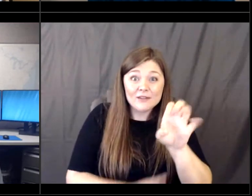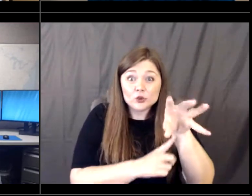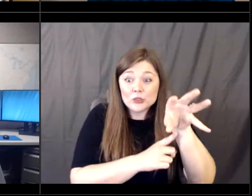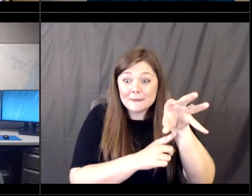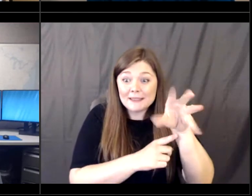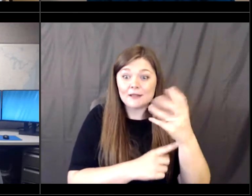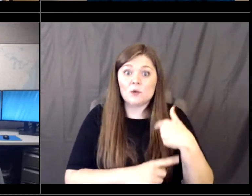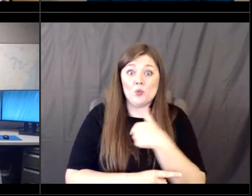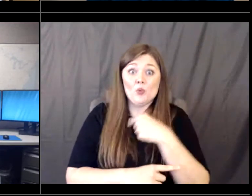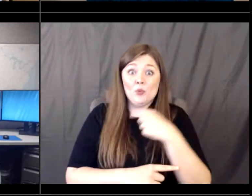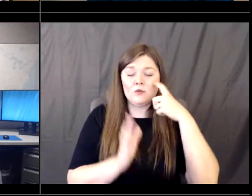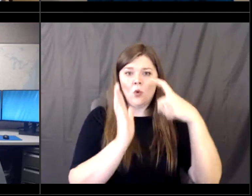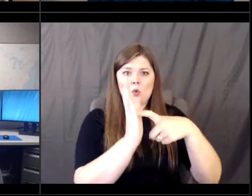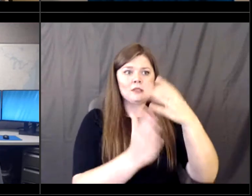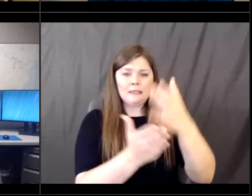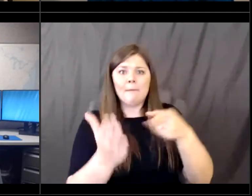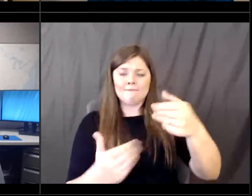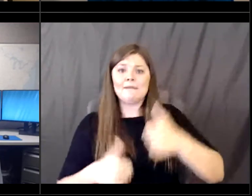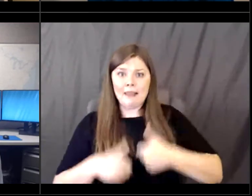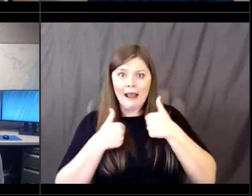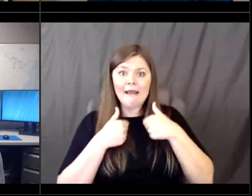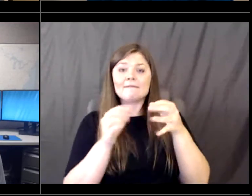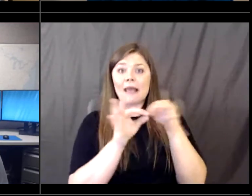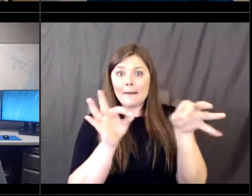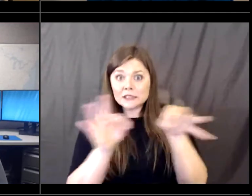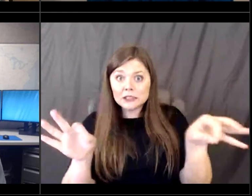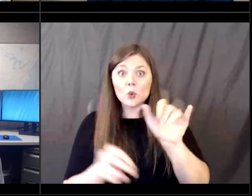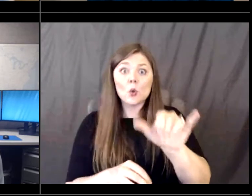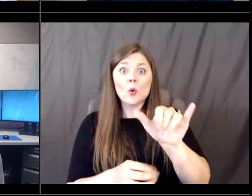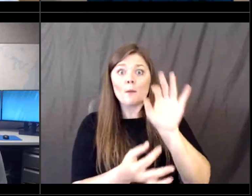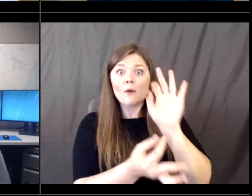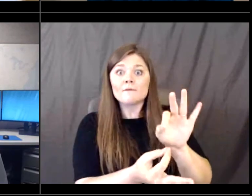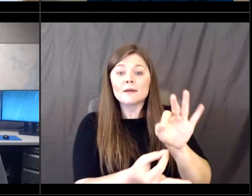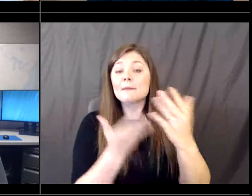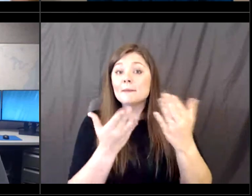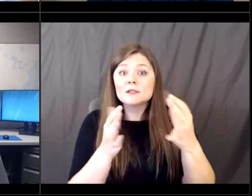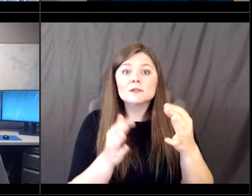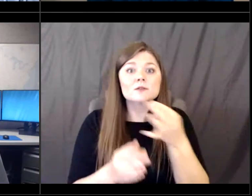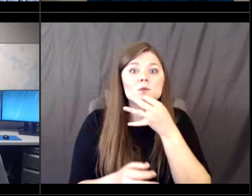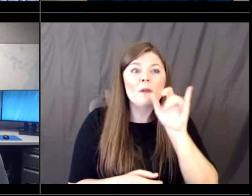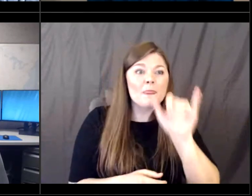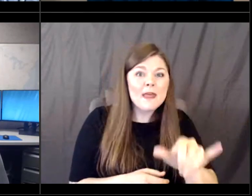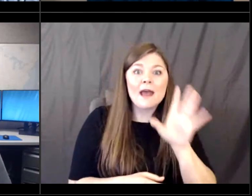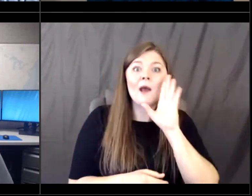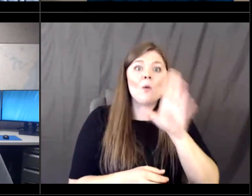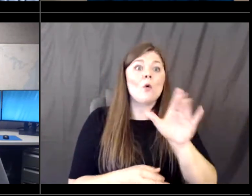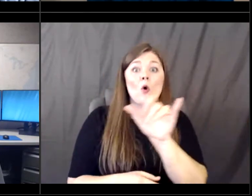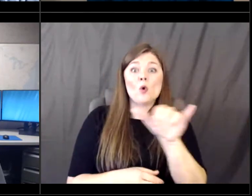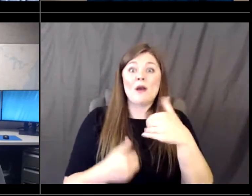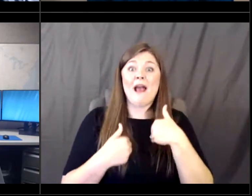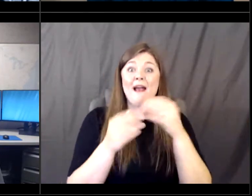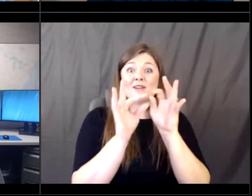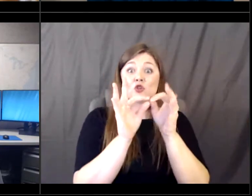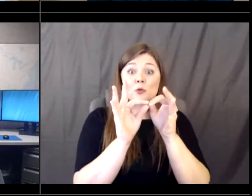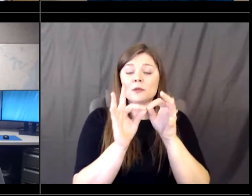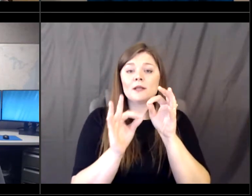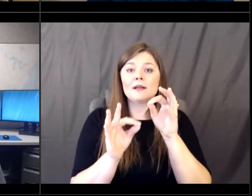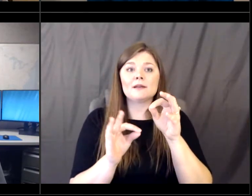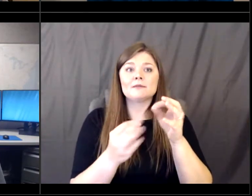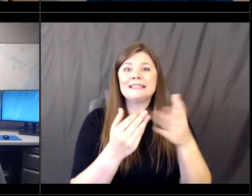are providing things like live captioning. Maybe soon that will also have some sort of interpreting services that can be easily